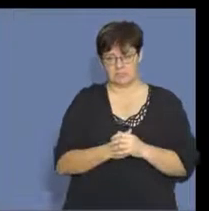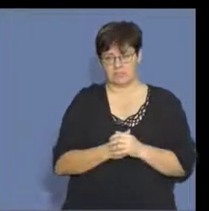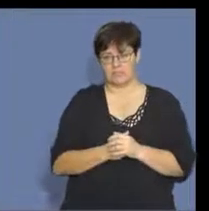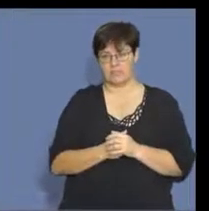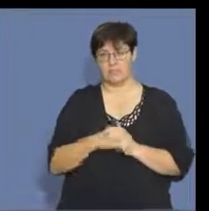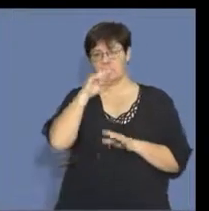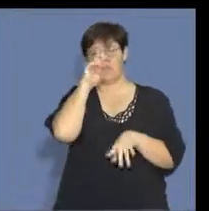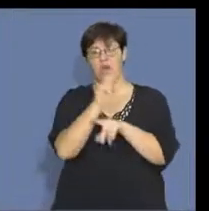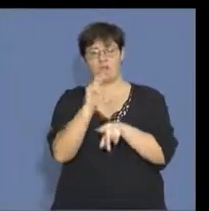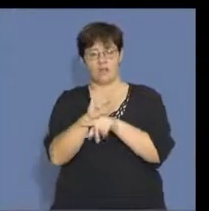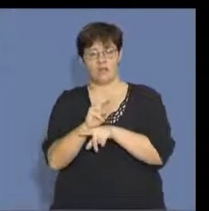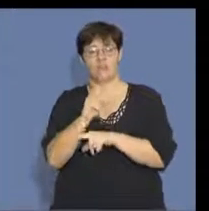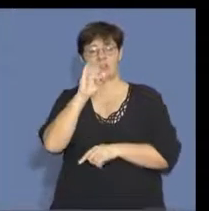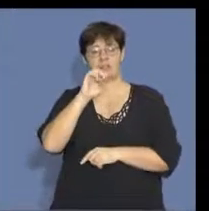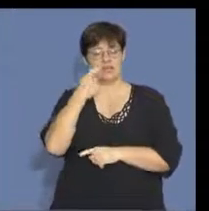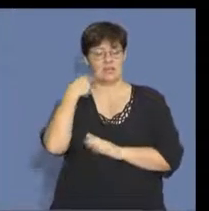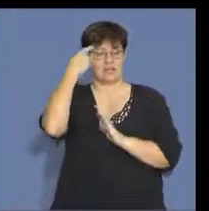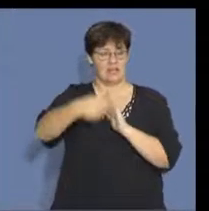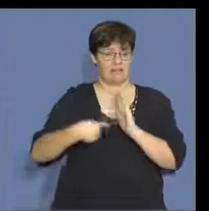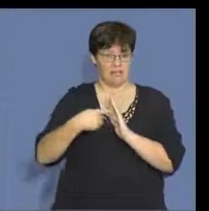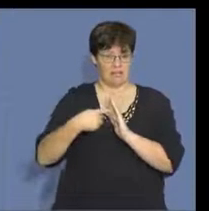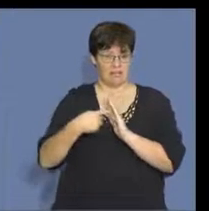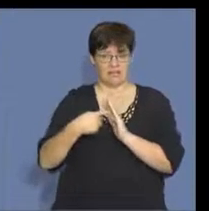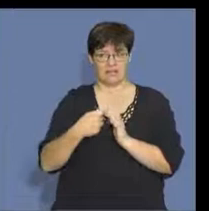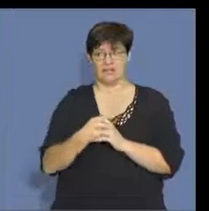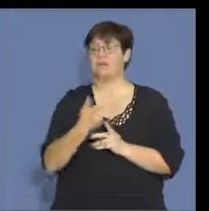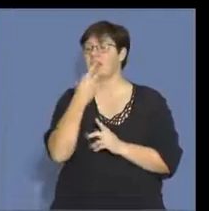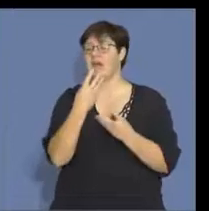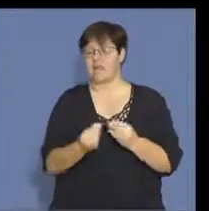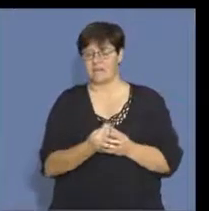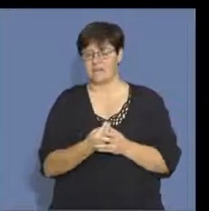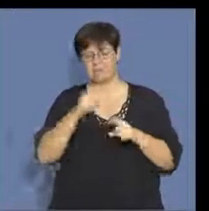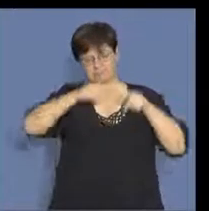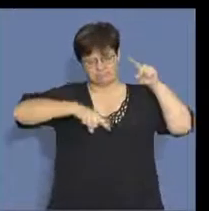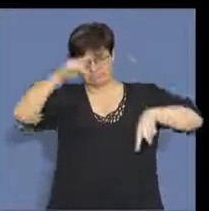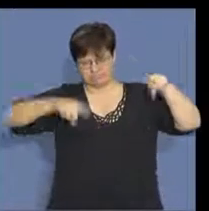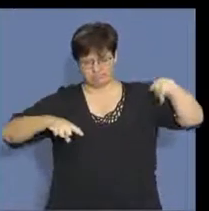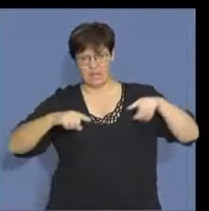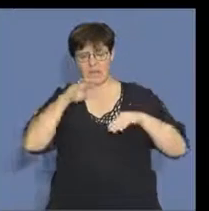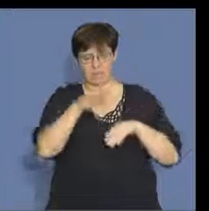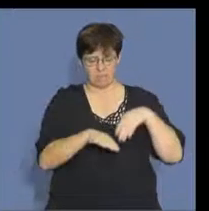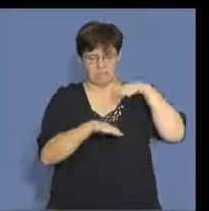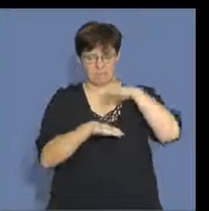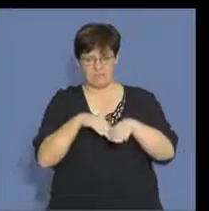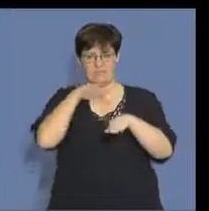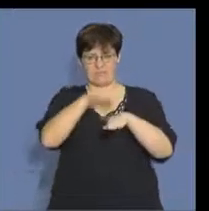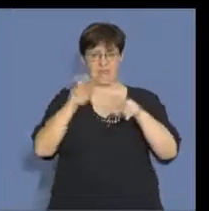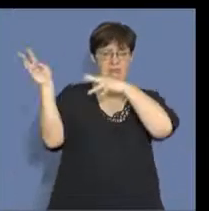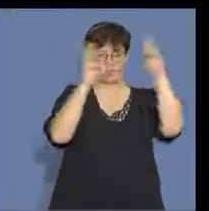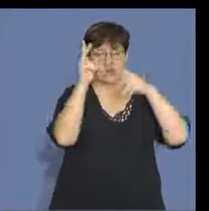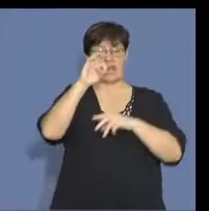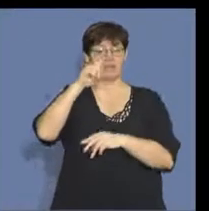Here's an overview of the nitrogen cycle. If we look at it, it contains various stages of how atmospheric